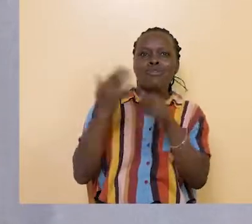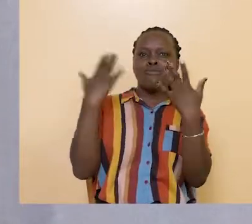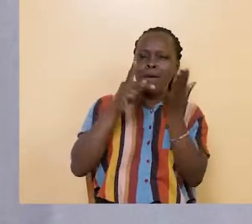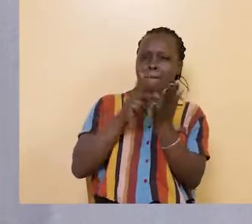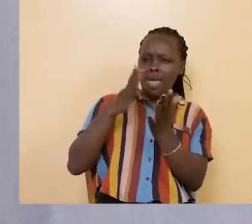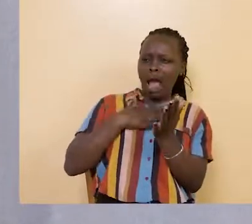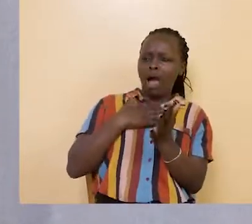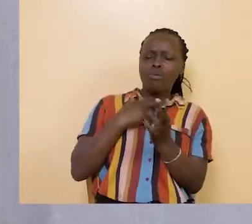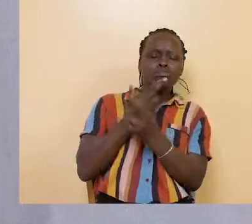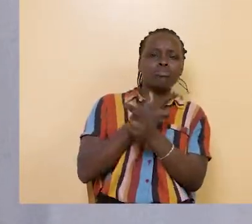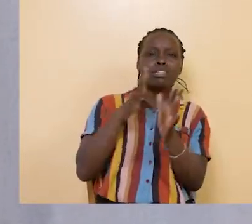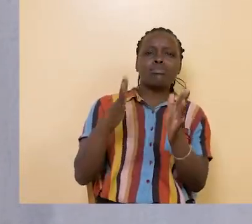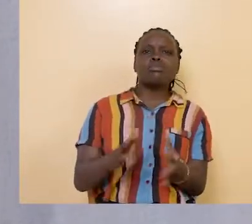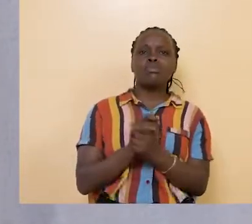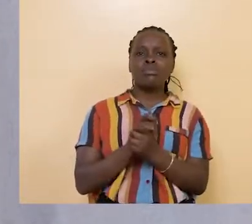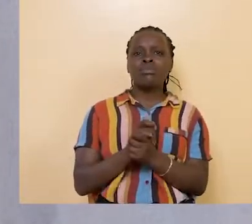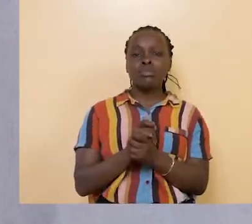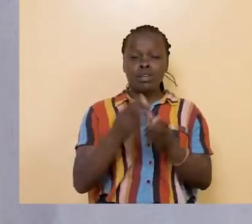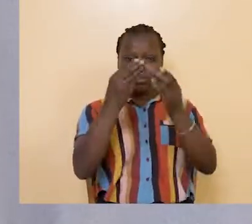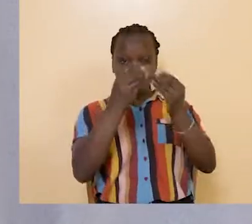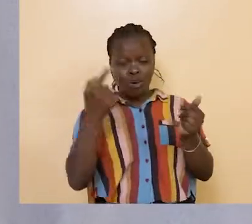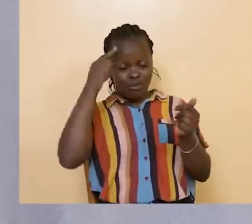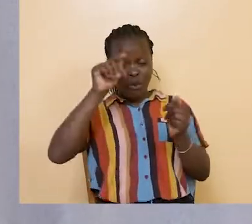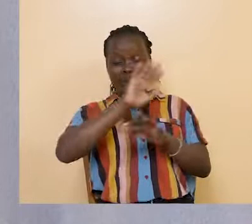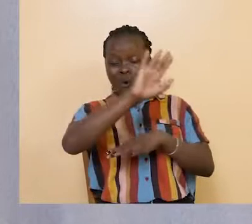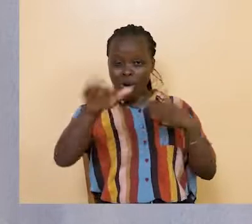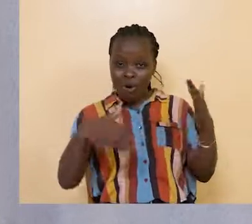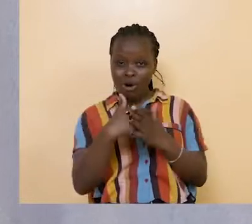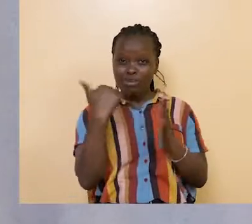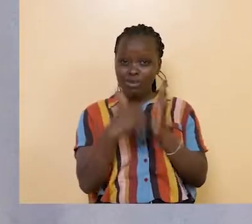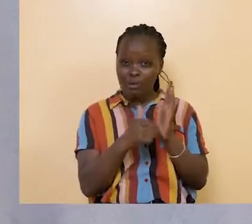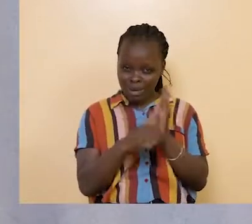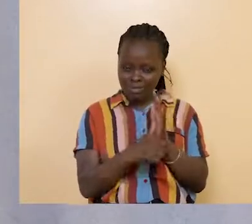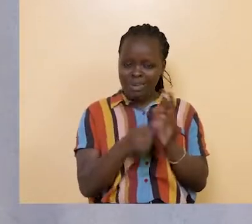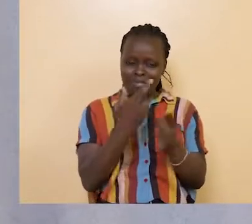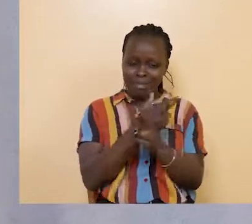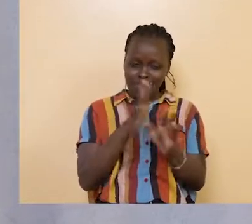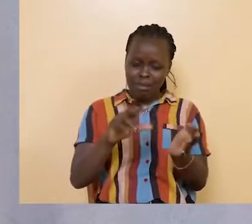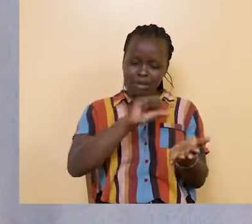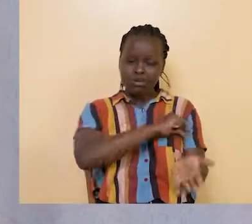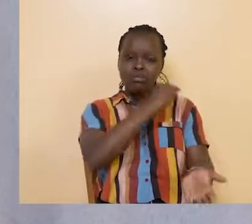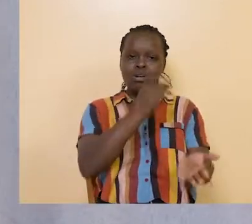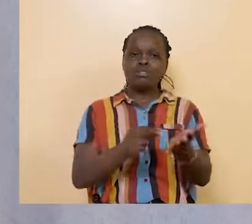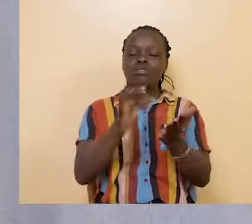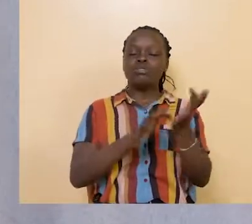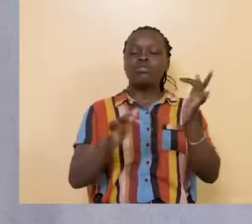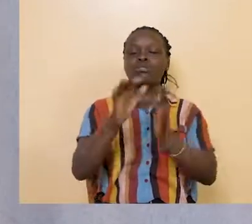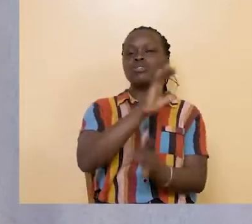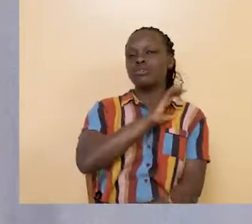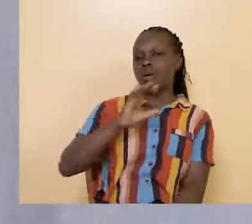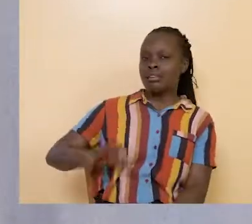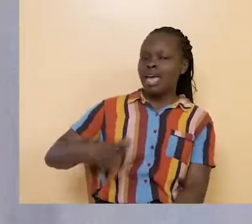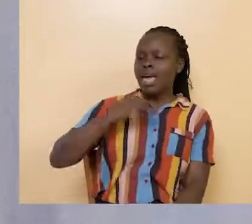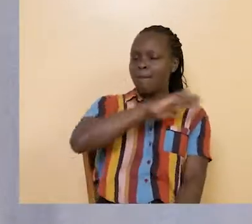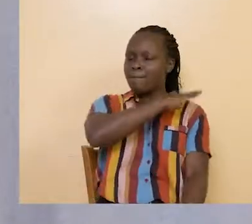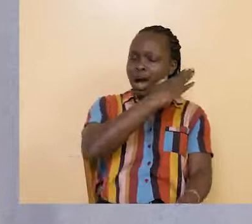our redemption. The cure that is needed, there is the redeeming grace of Jesus Christ